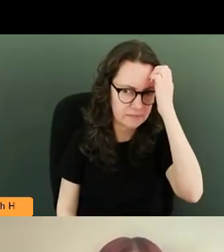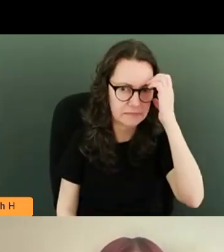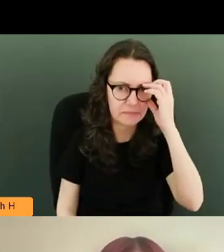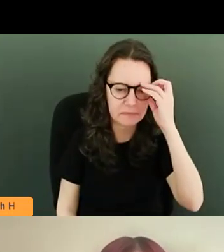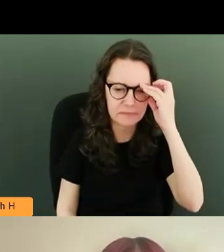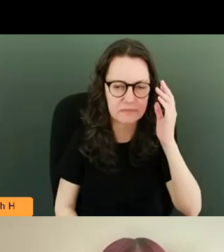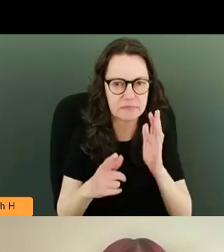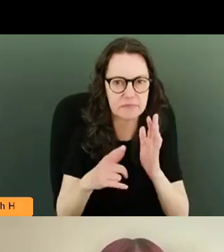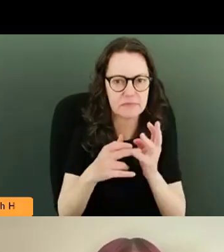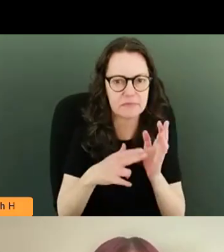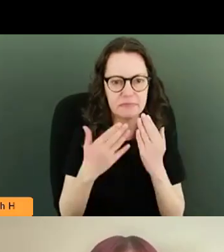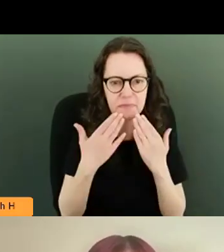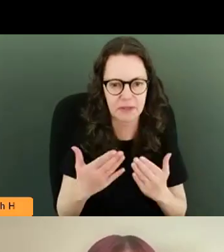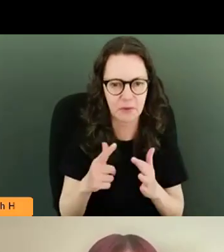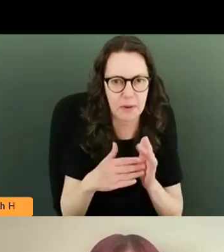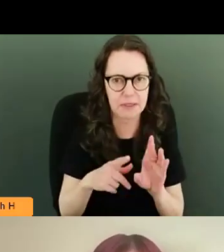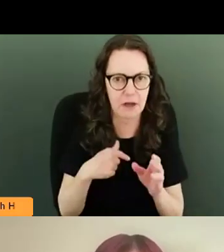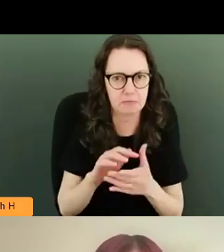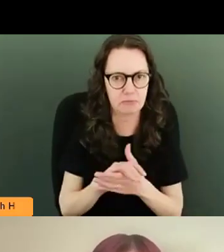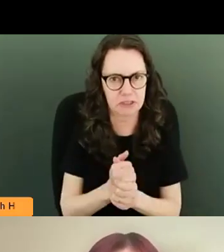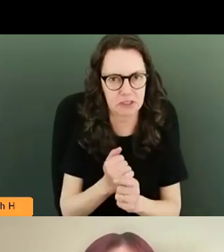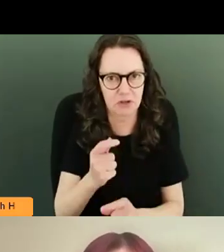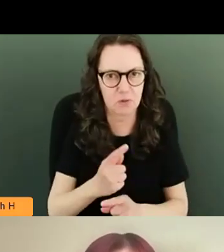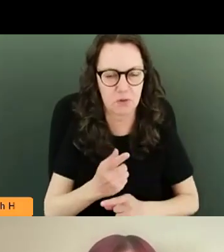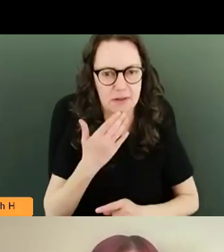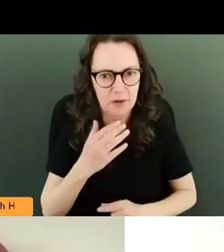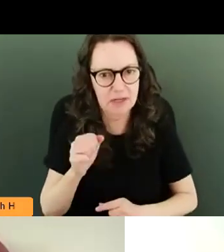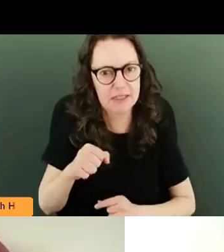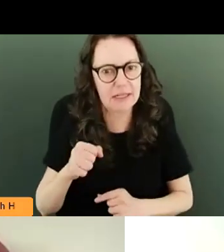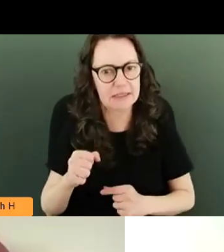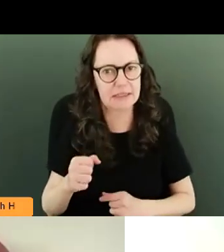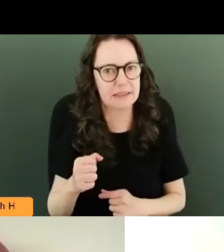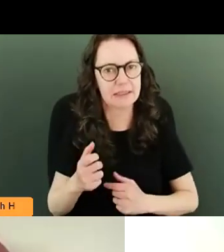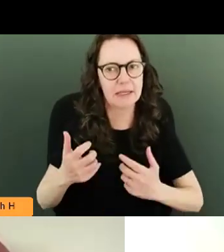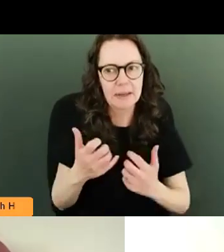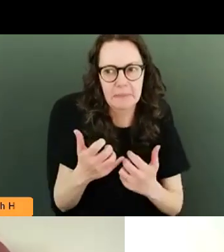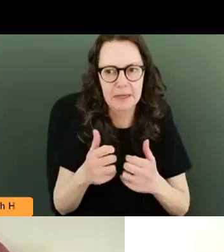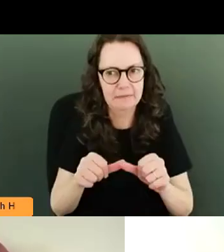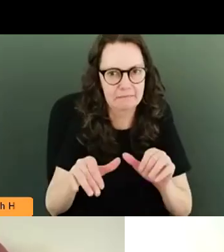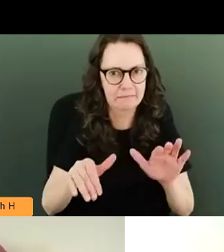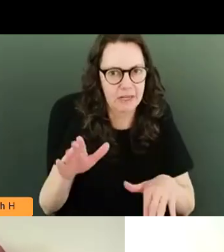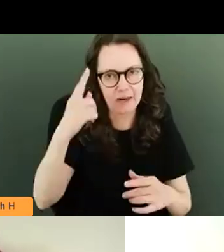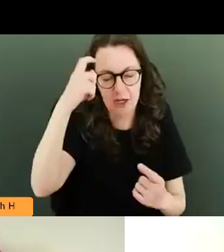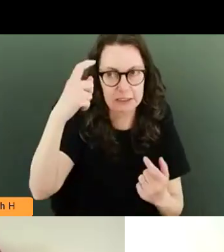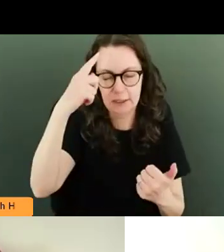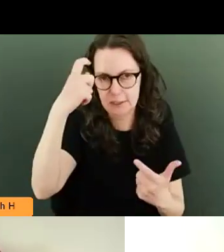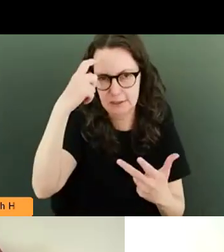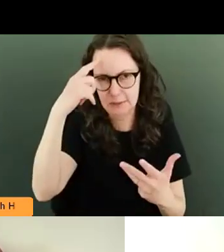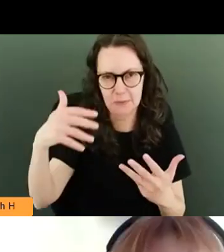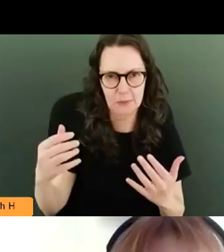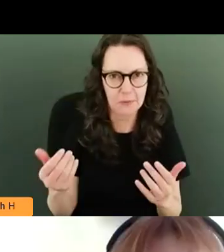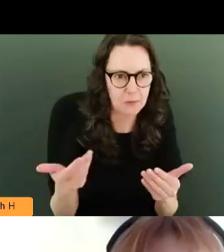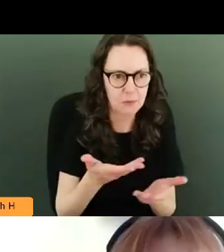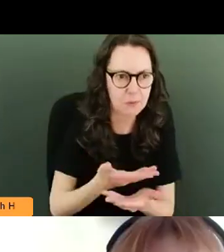Jason speaking. Thanks so much, Emily. I really appreciate that. And yeah, there were so many incredible ideas. And back to